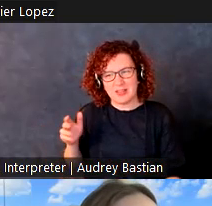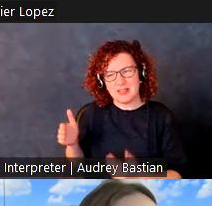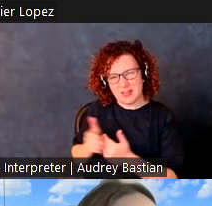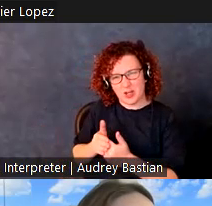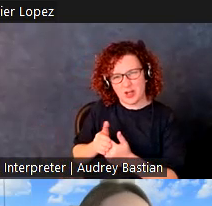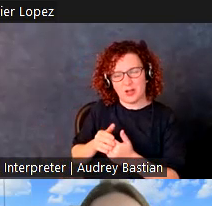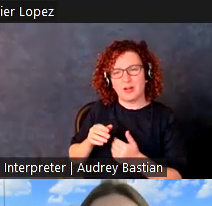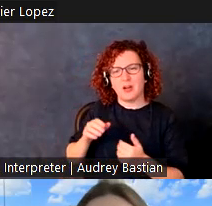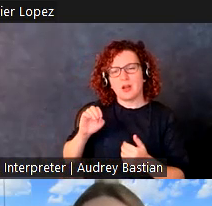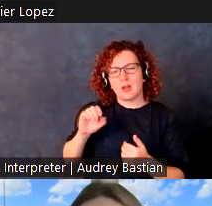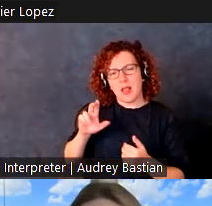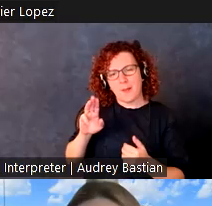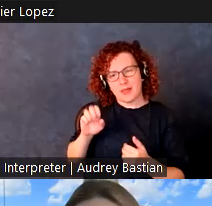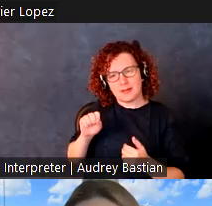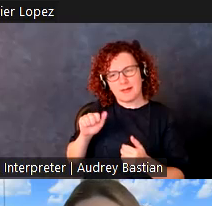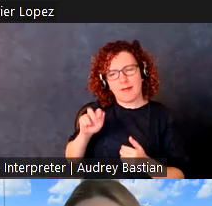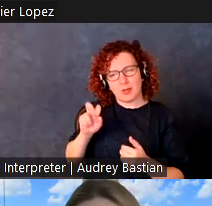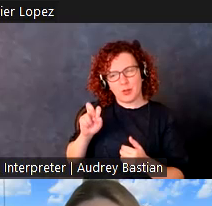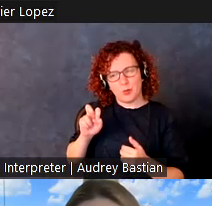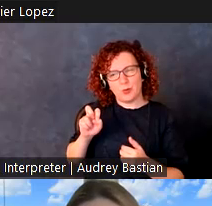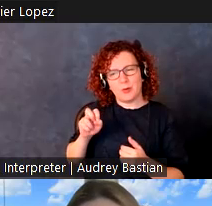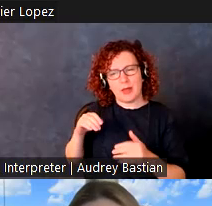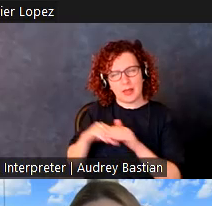project make it more defined and safer?